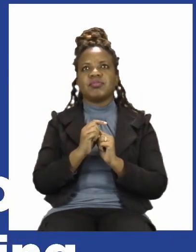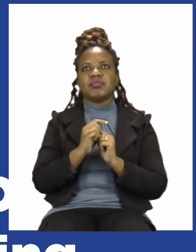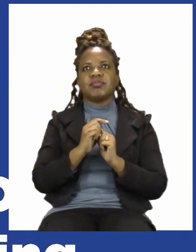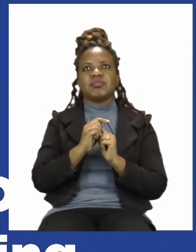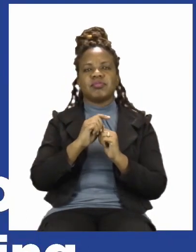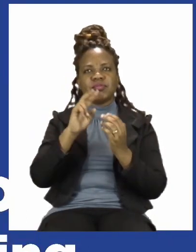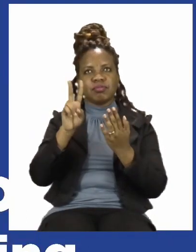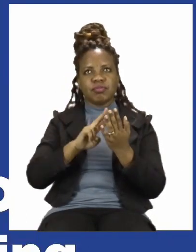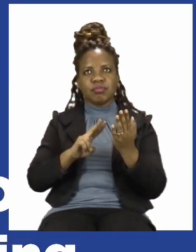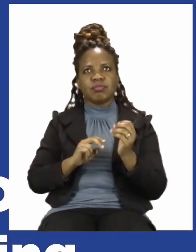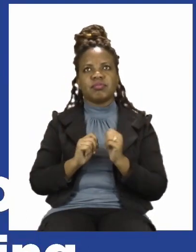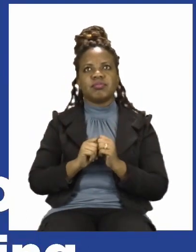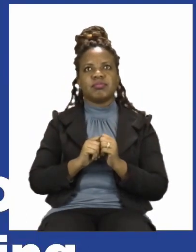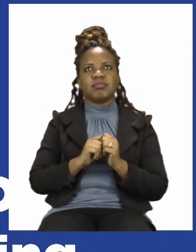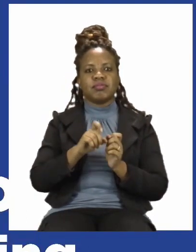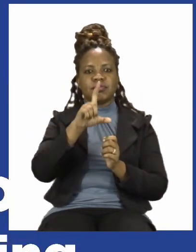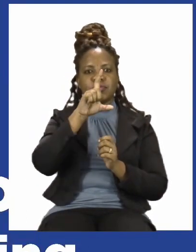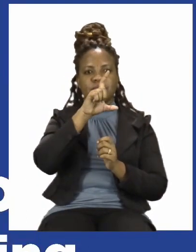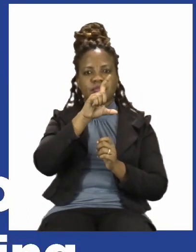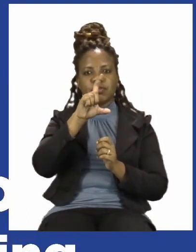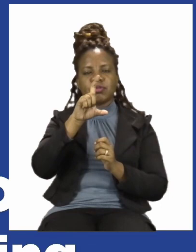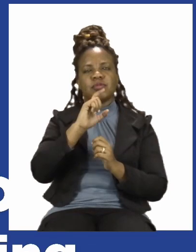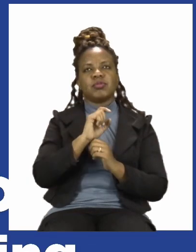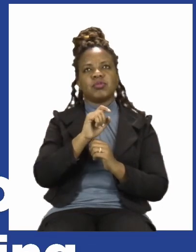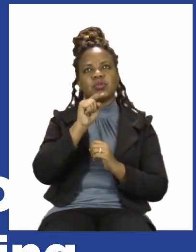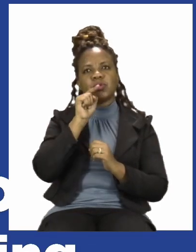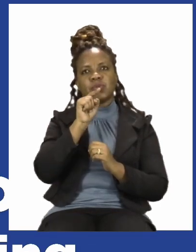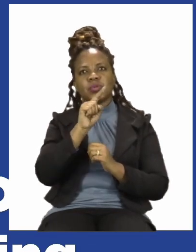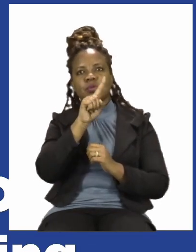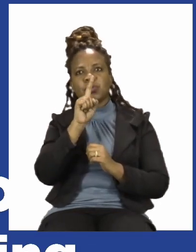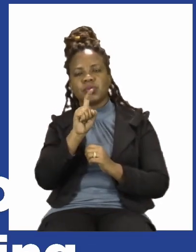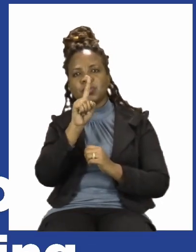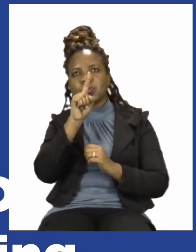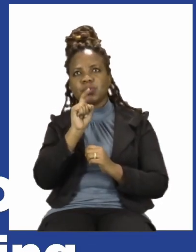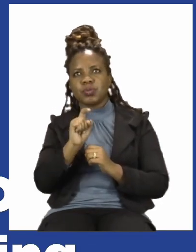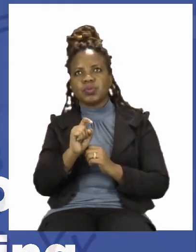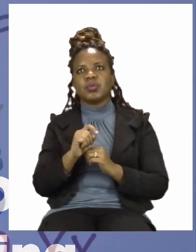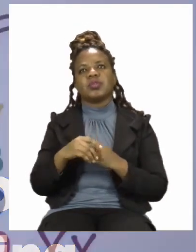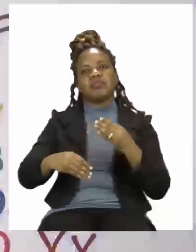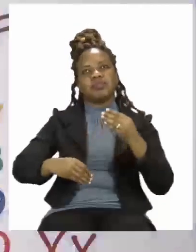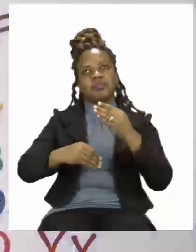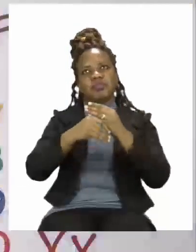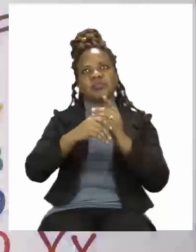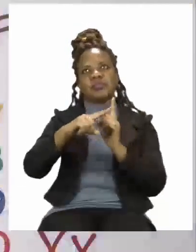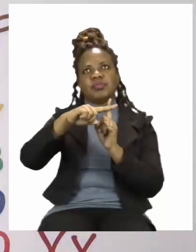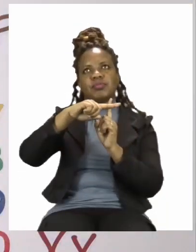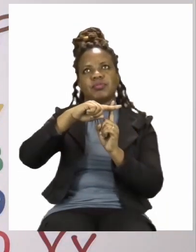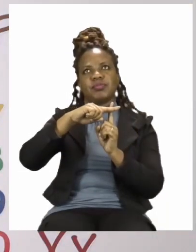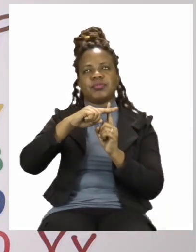doing reading, punctuation, and addition.